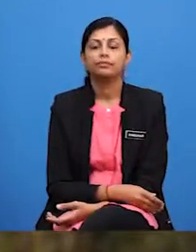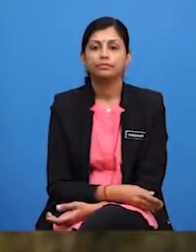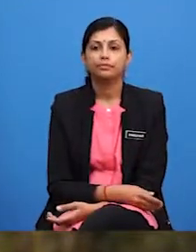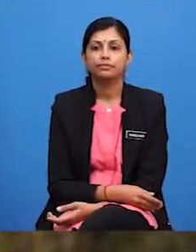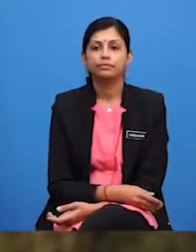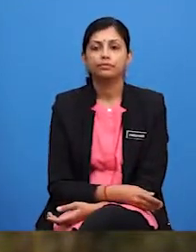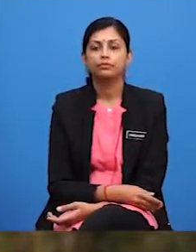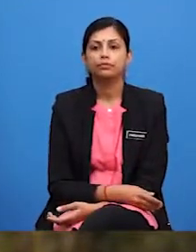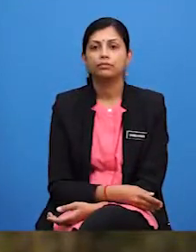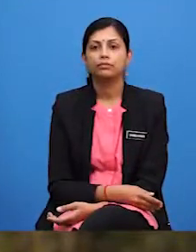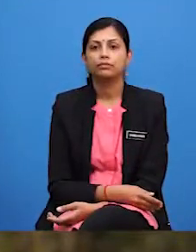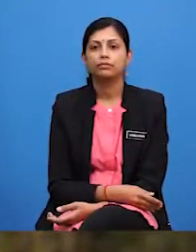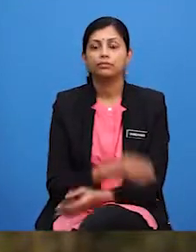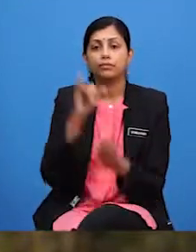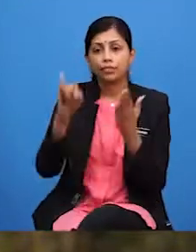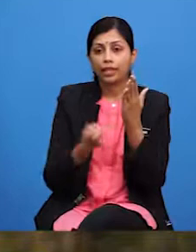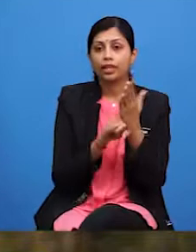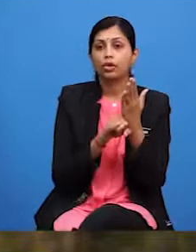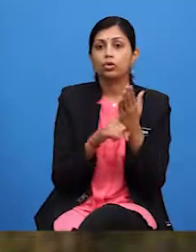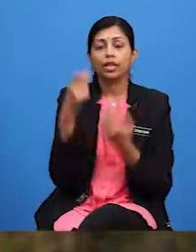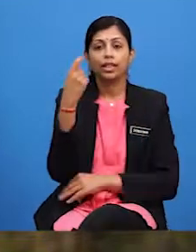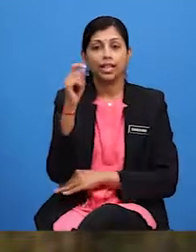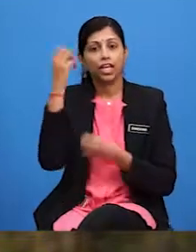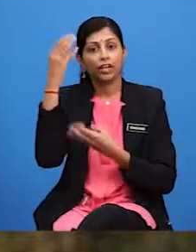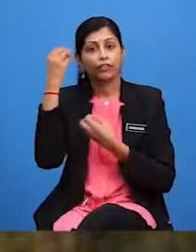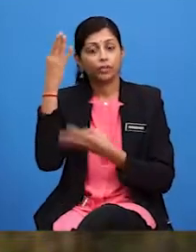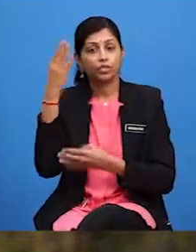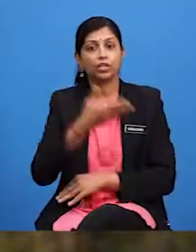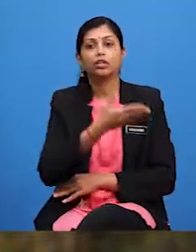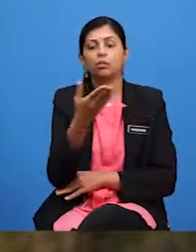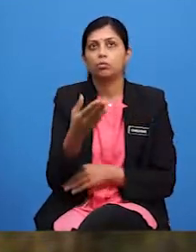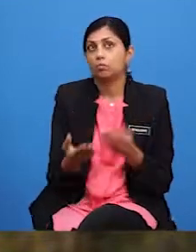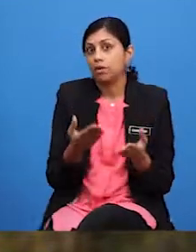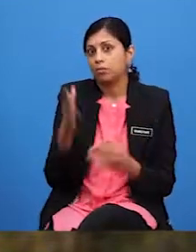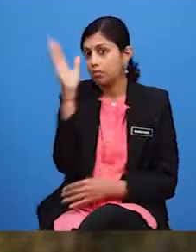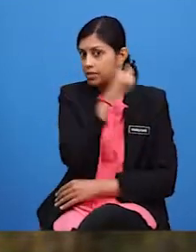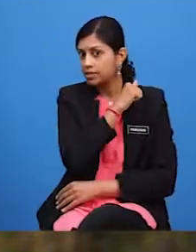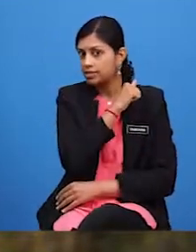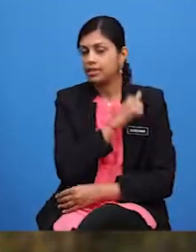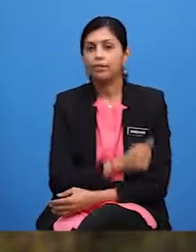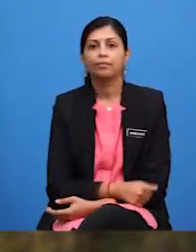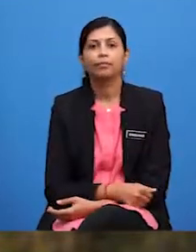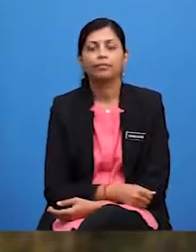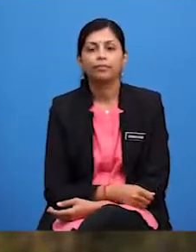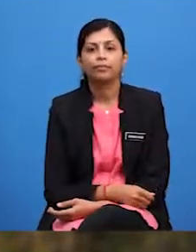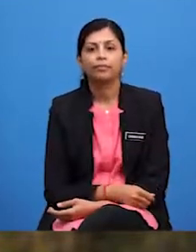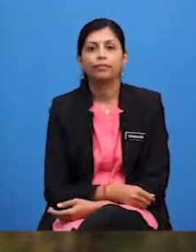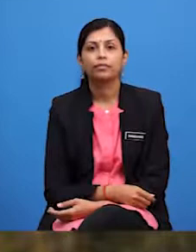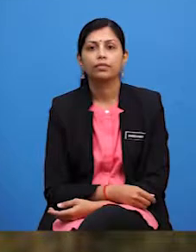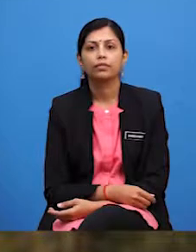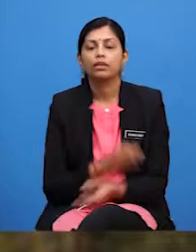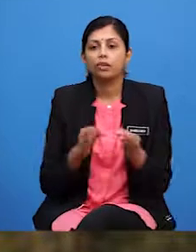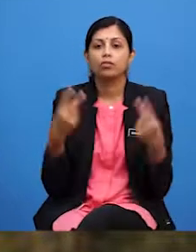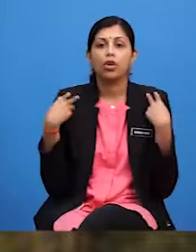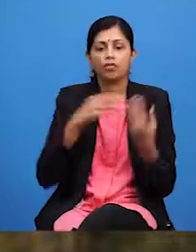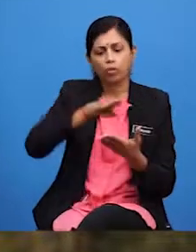mine. Include the information that you might have missed in your I Think map. If you have